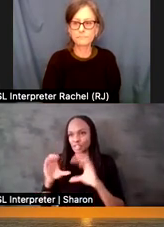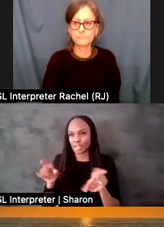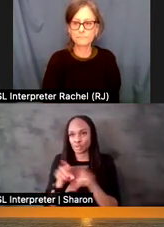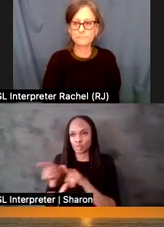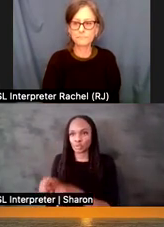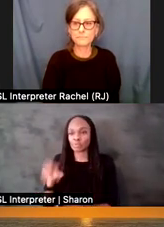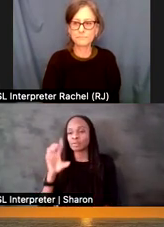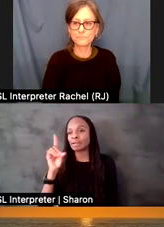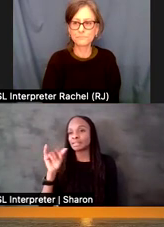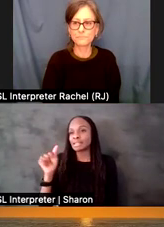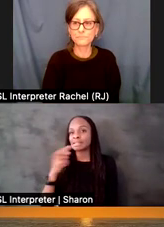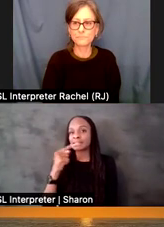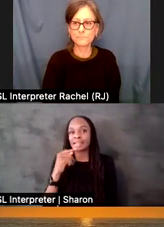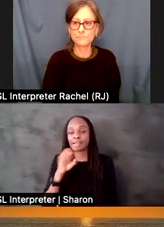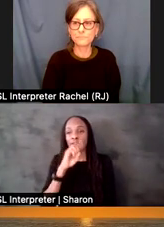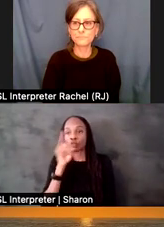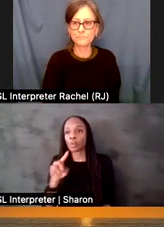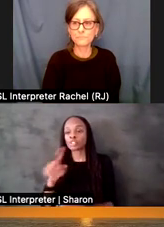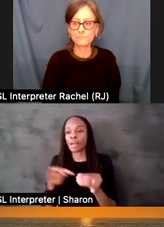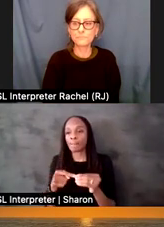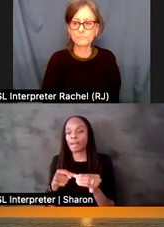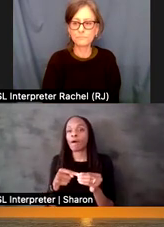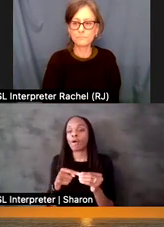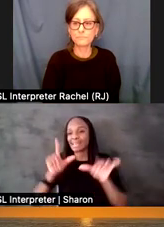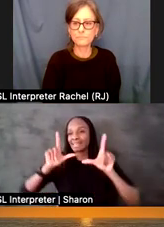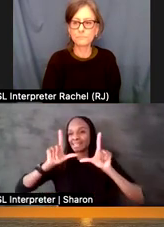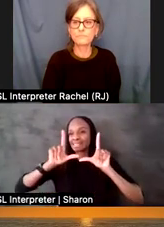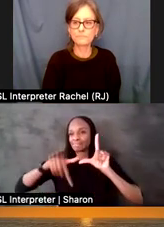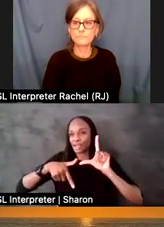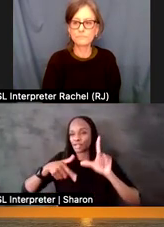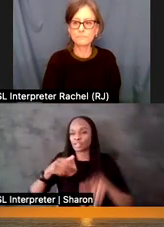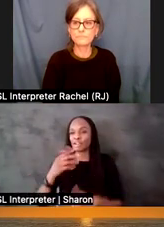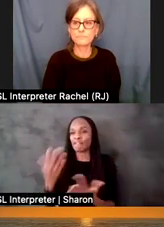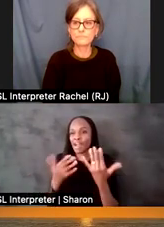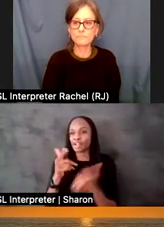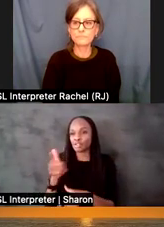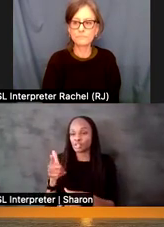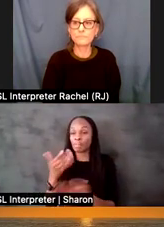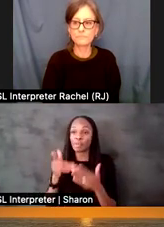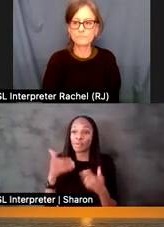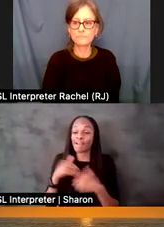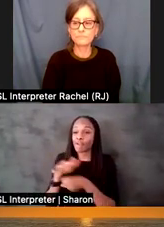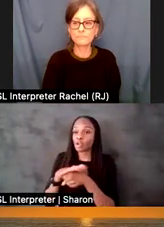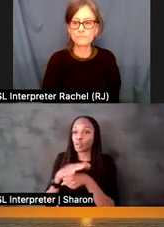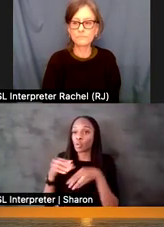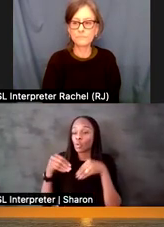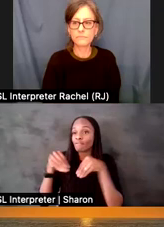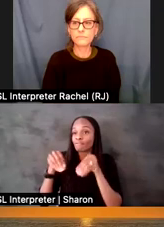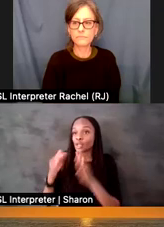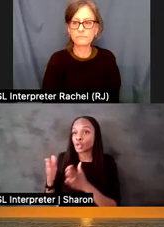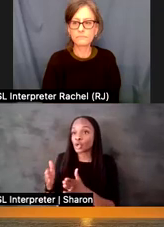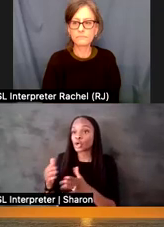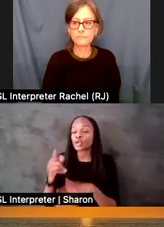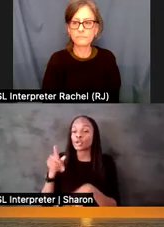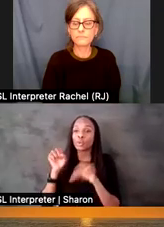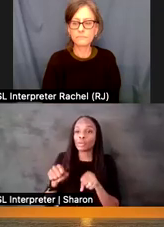And as far as the question about expired fire extinguishers, you may have a local vendor that you could look up